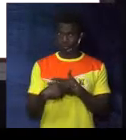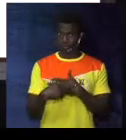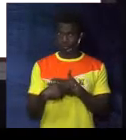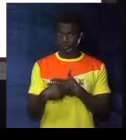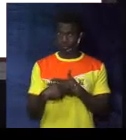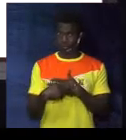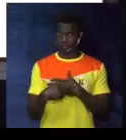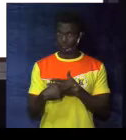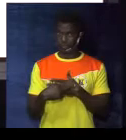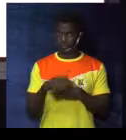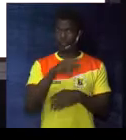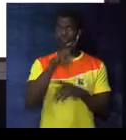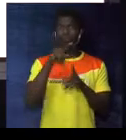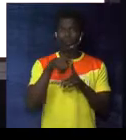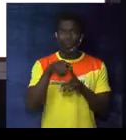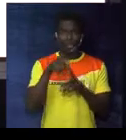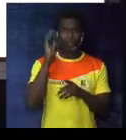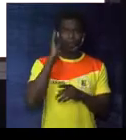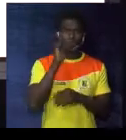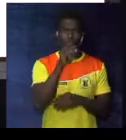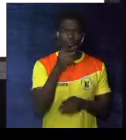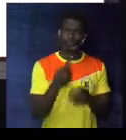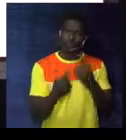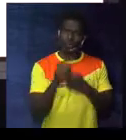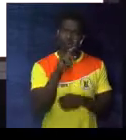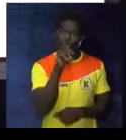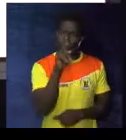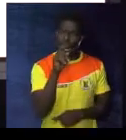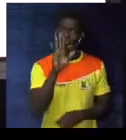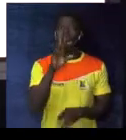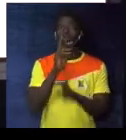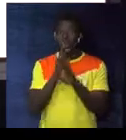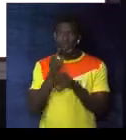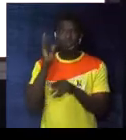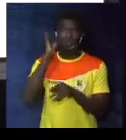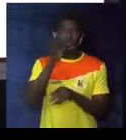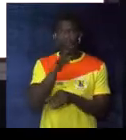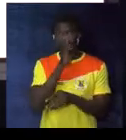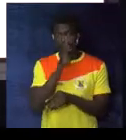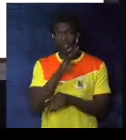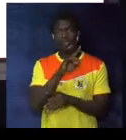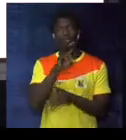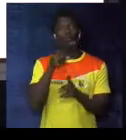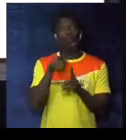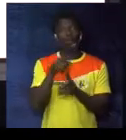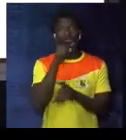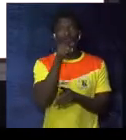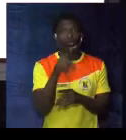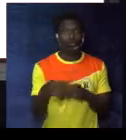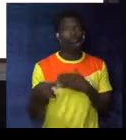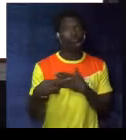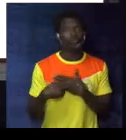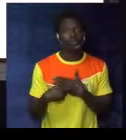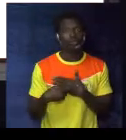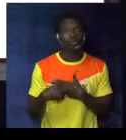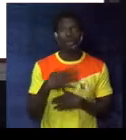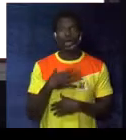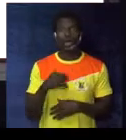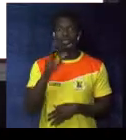return. When will you come? Your response will be when you